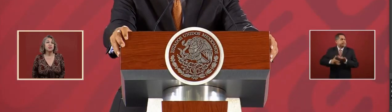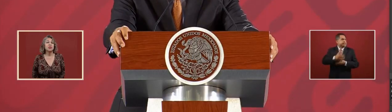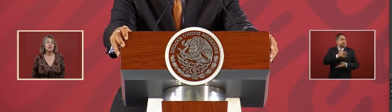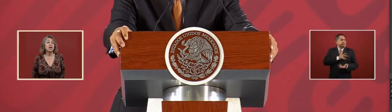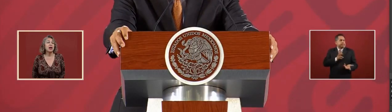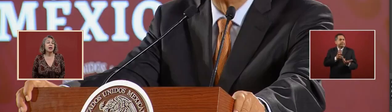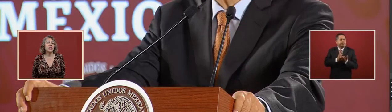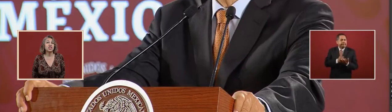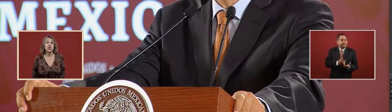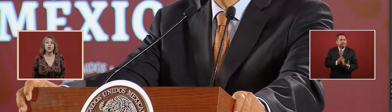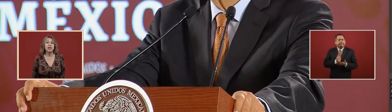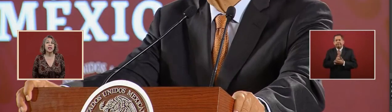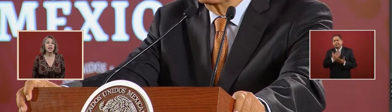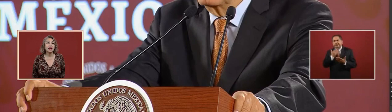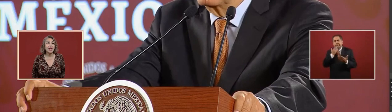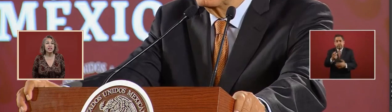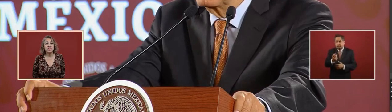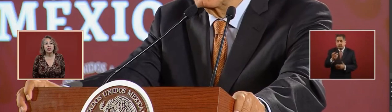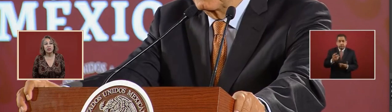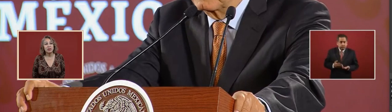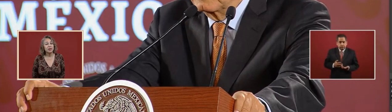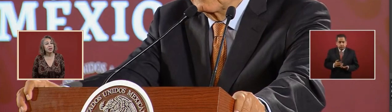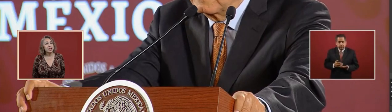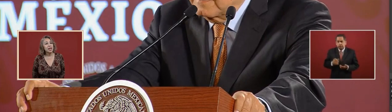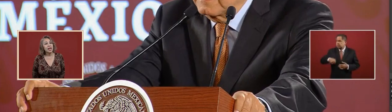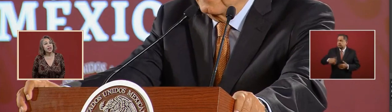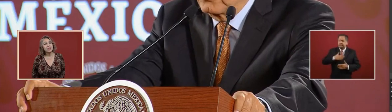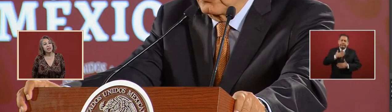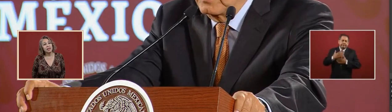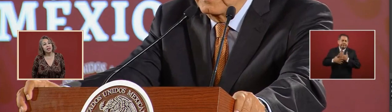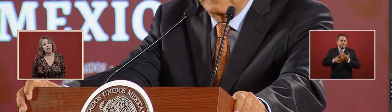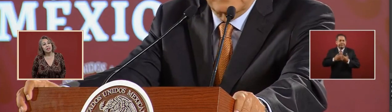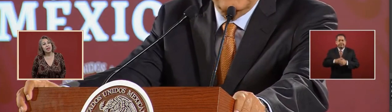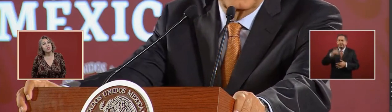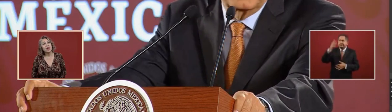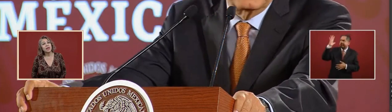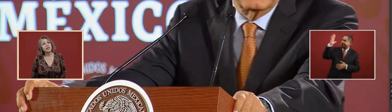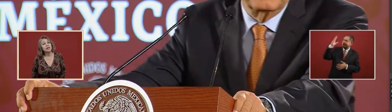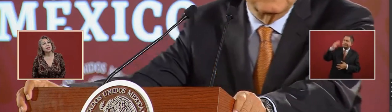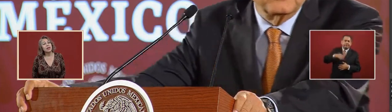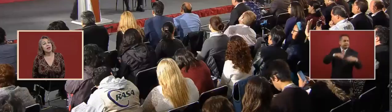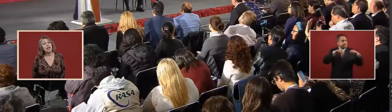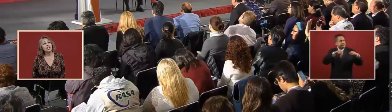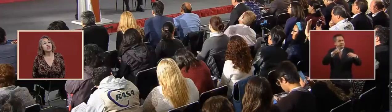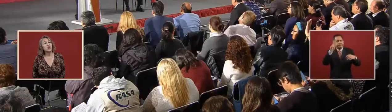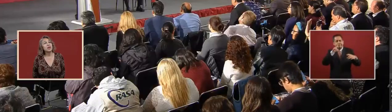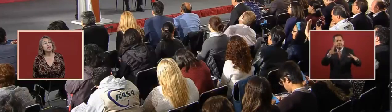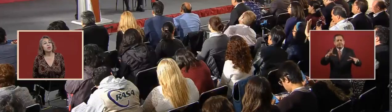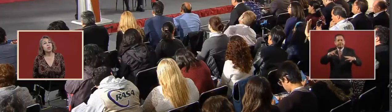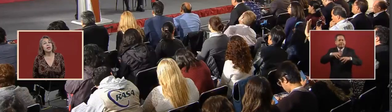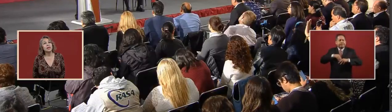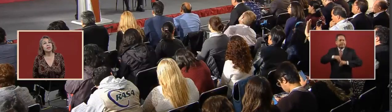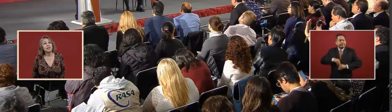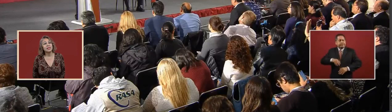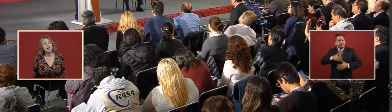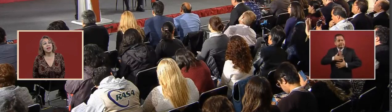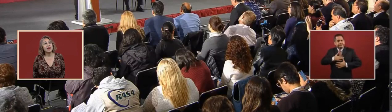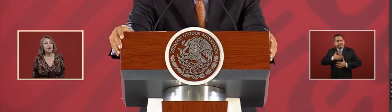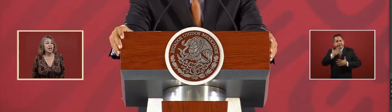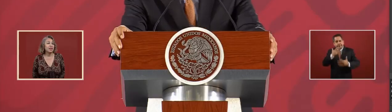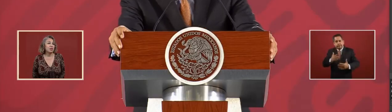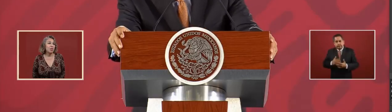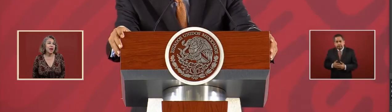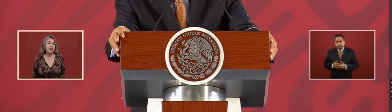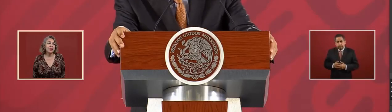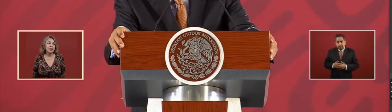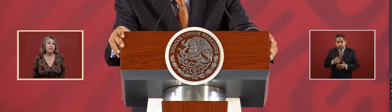to enjoy nature and that we can enjoy the wind, the sun,